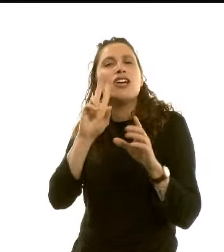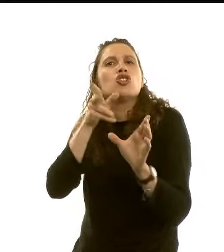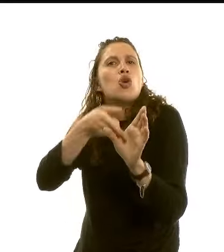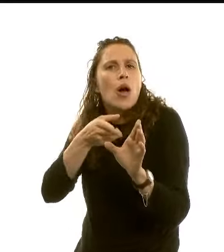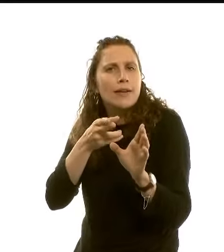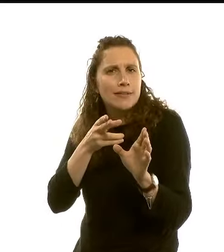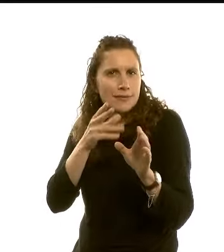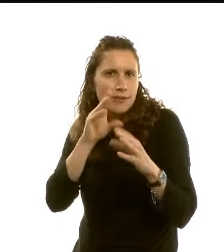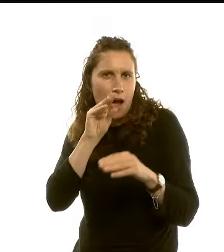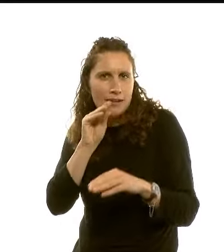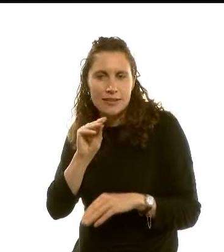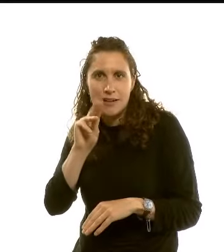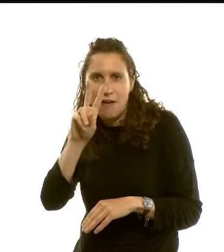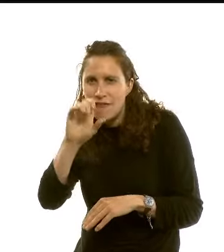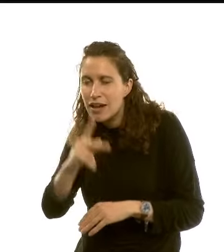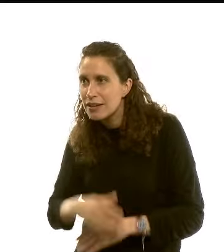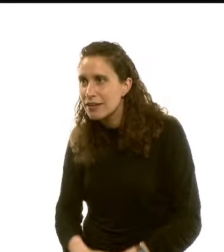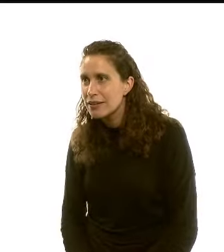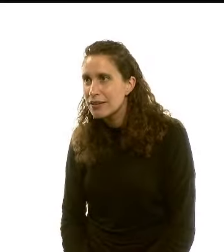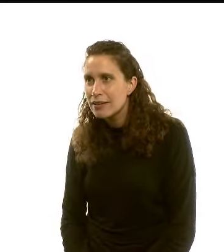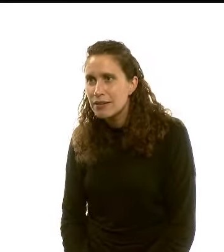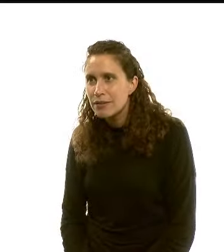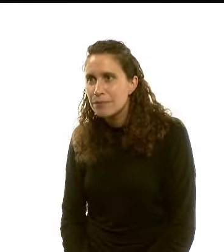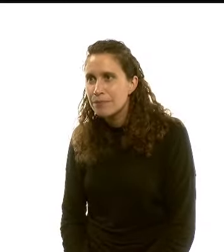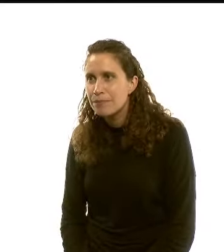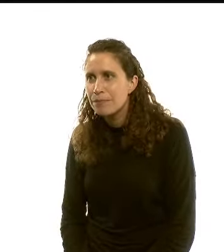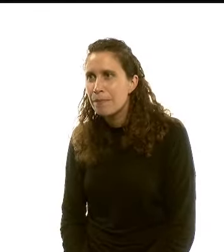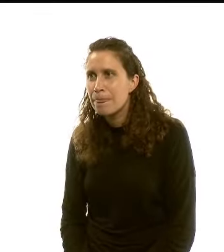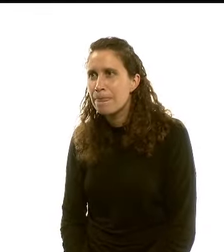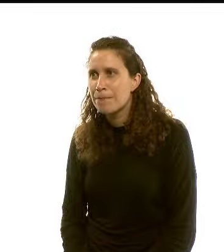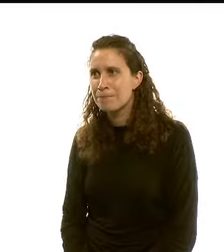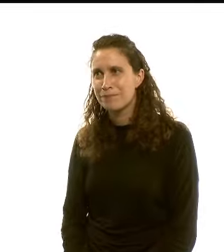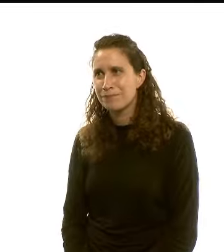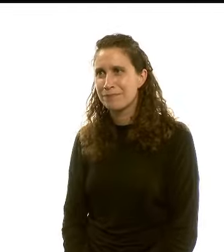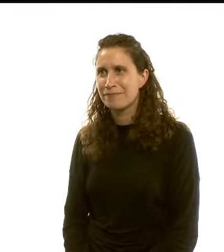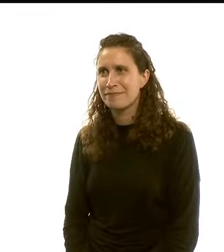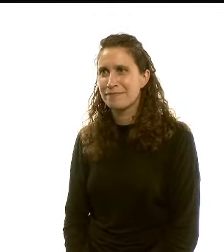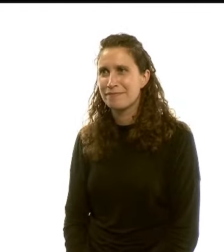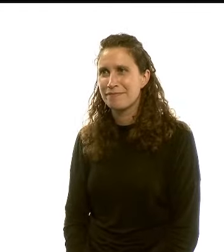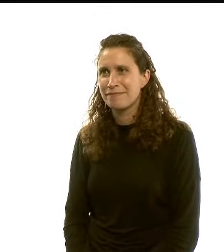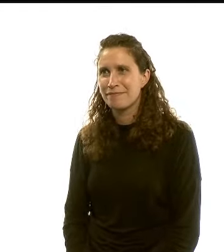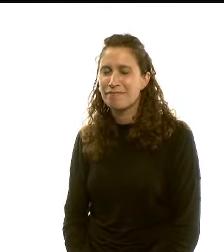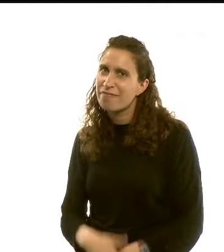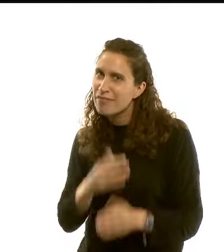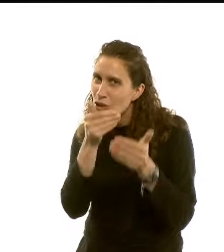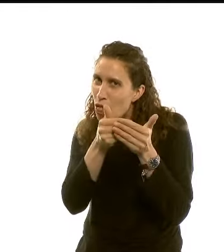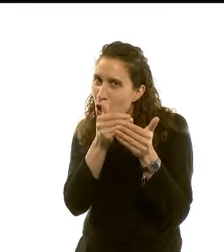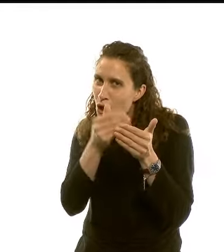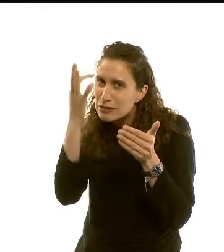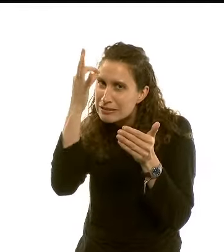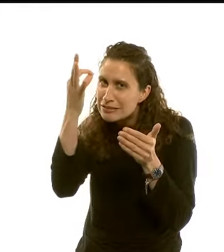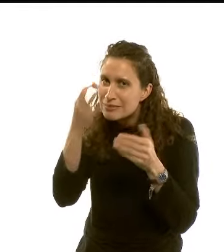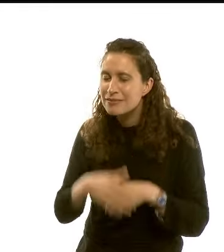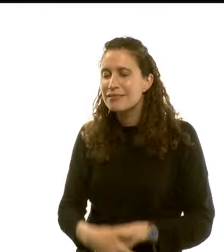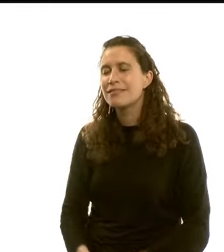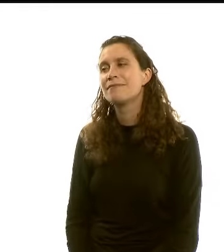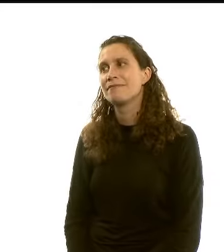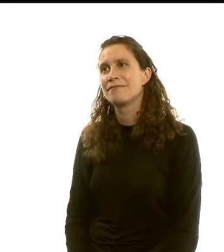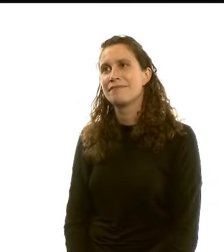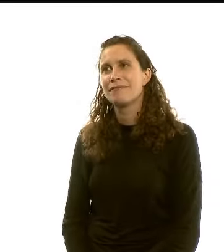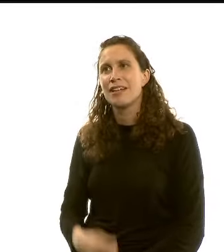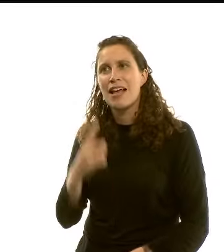true. Here we go. Vic, you're up next. Whoa! All right, very close. Very close. No, not quite enough leverage. I think we